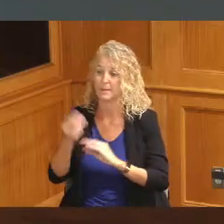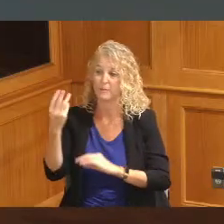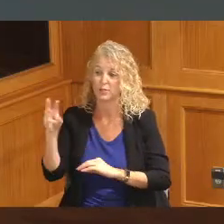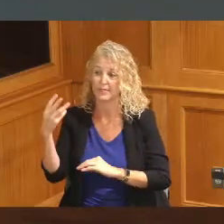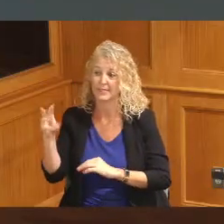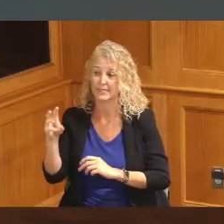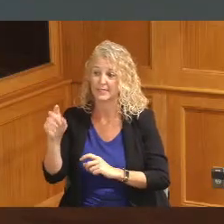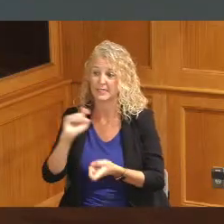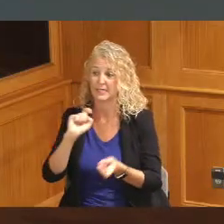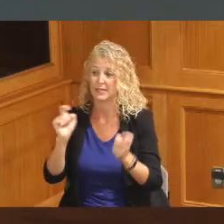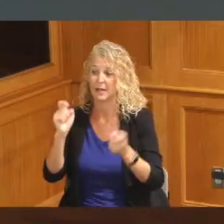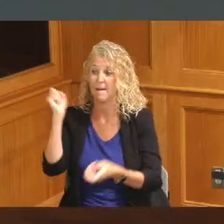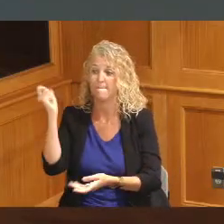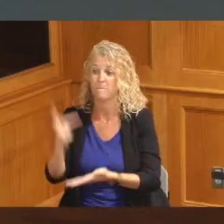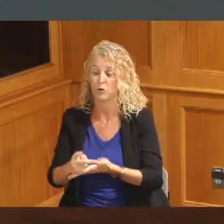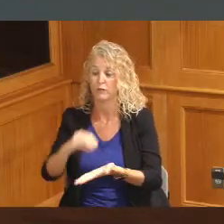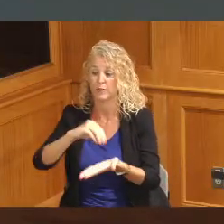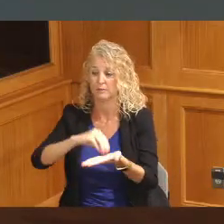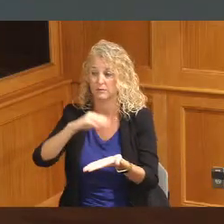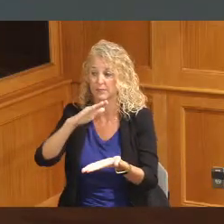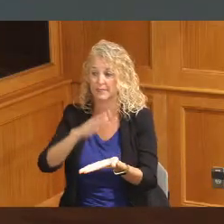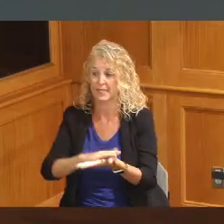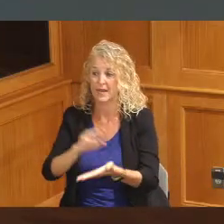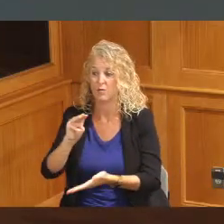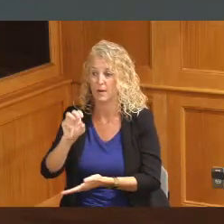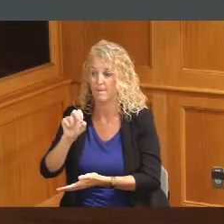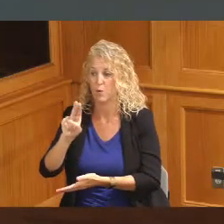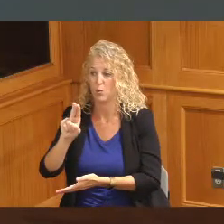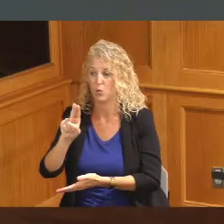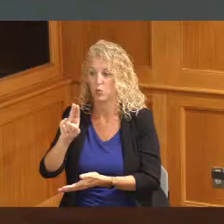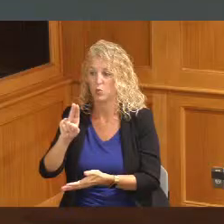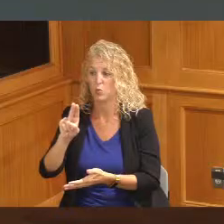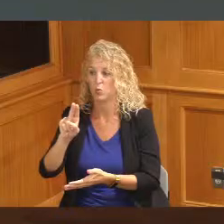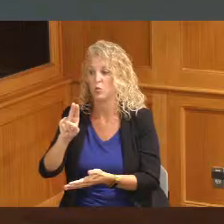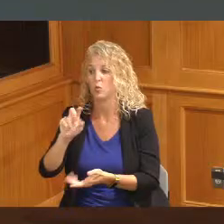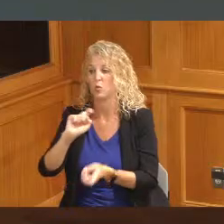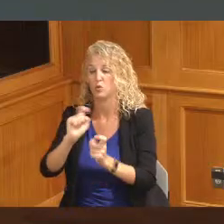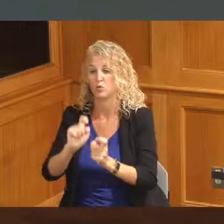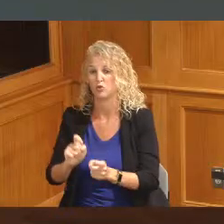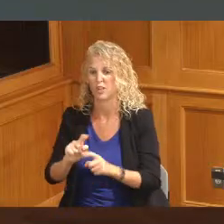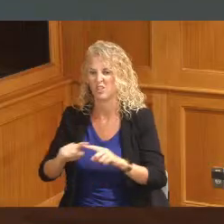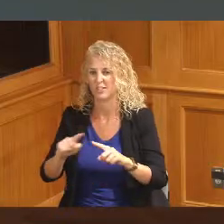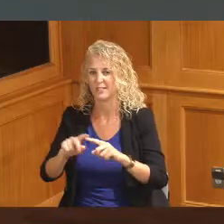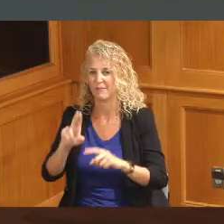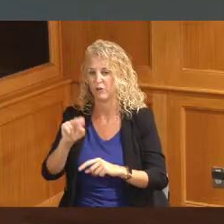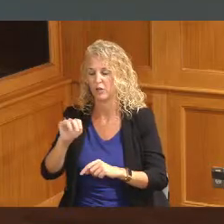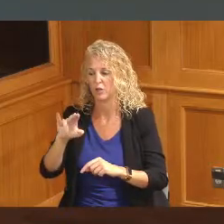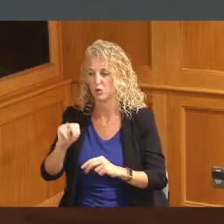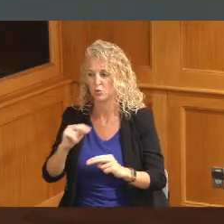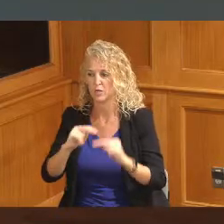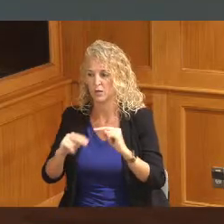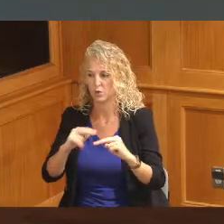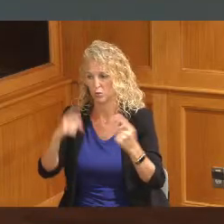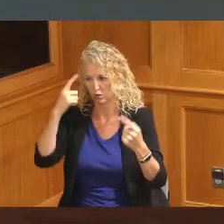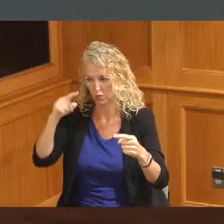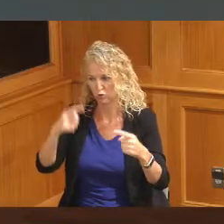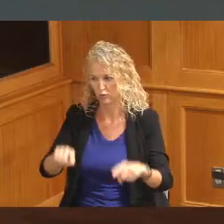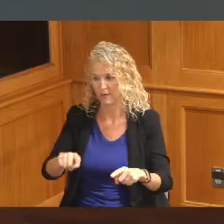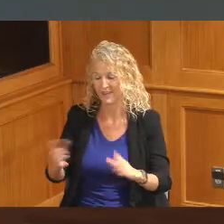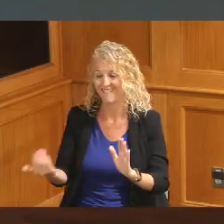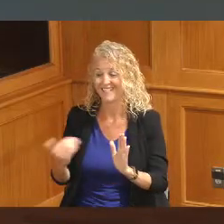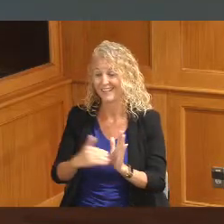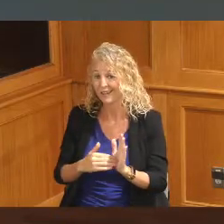resolution approving and journalizing an MOU and amending various collective bargaining agreements,